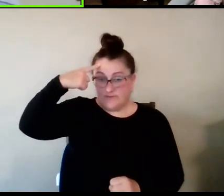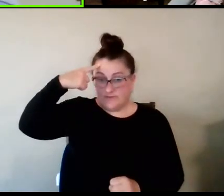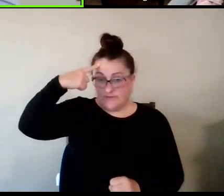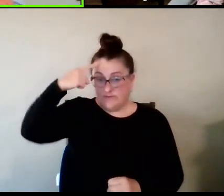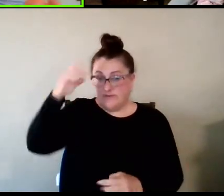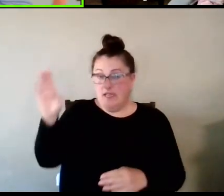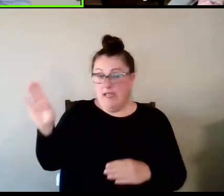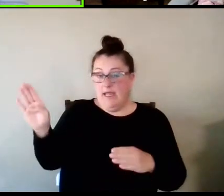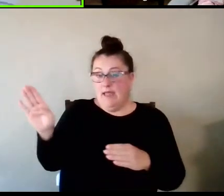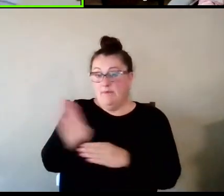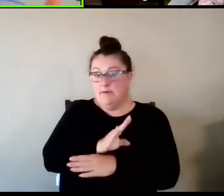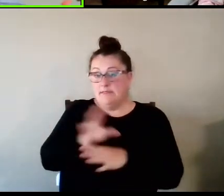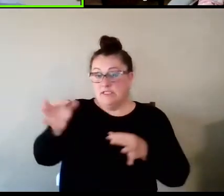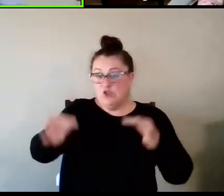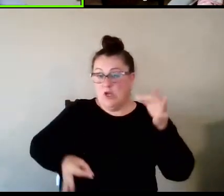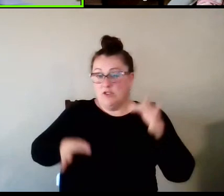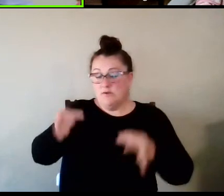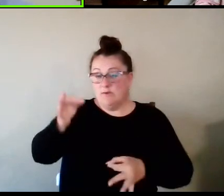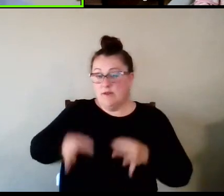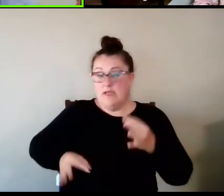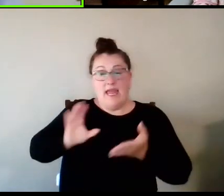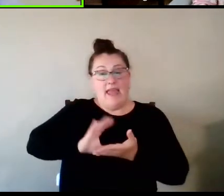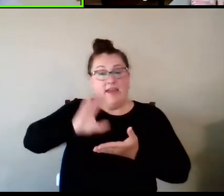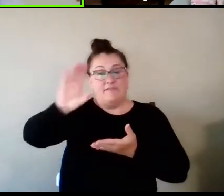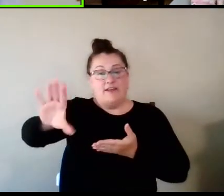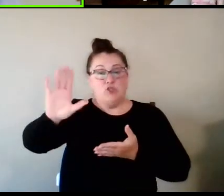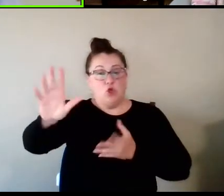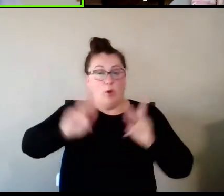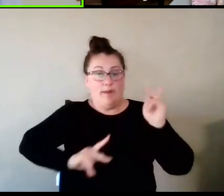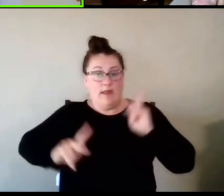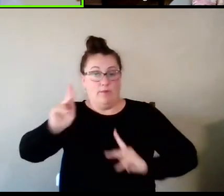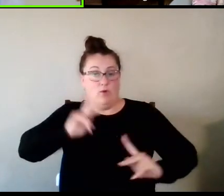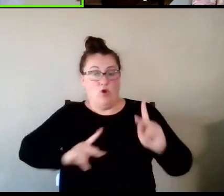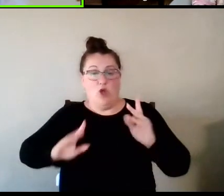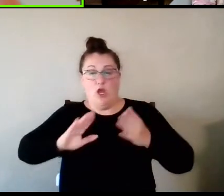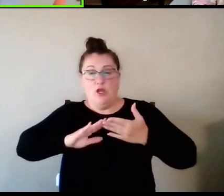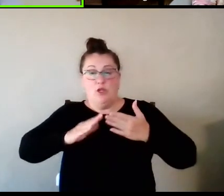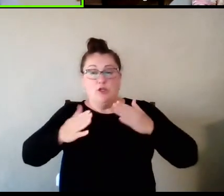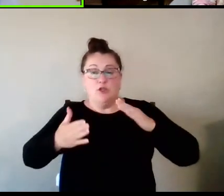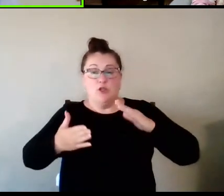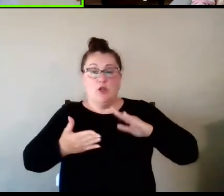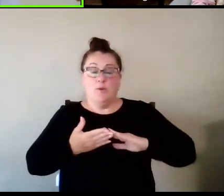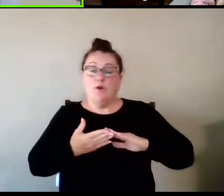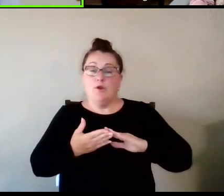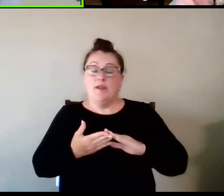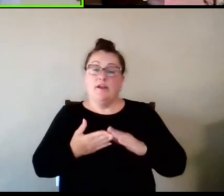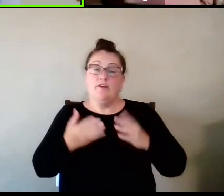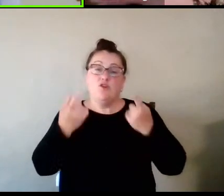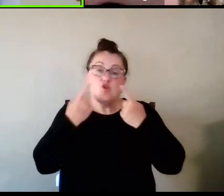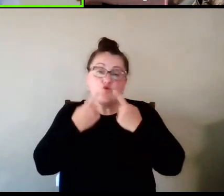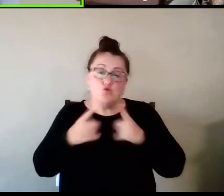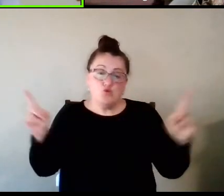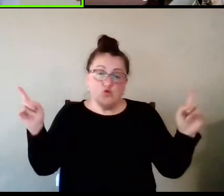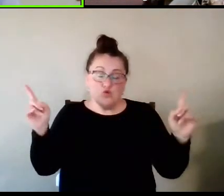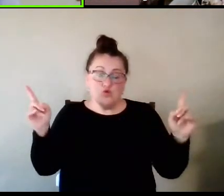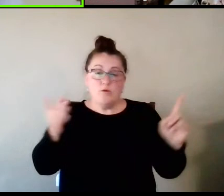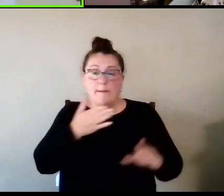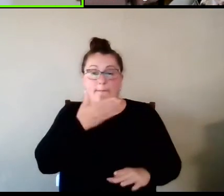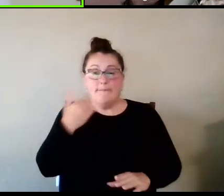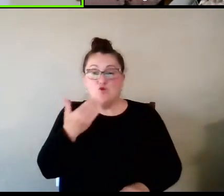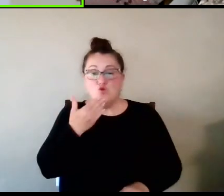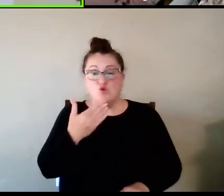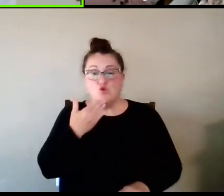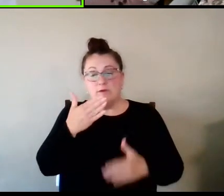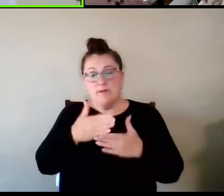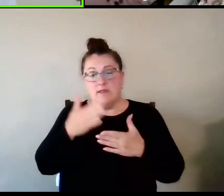business judgment, make decisions to invest in your people or in the community if it's for the greater good in the end. So I've